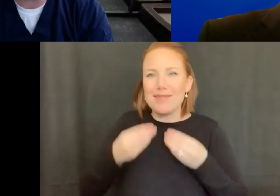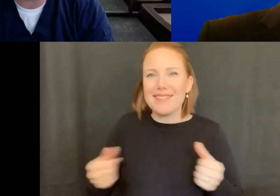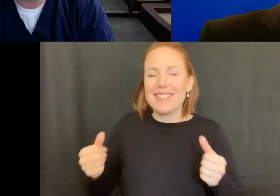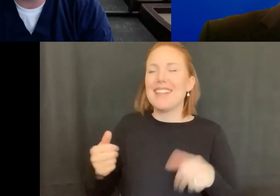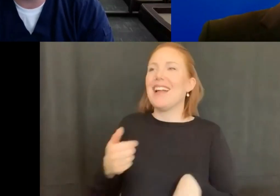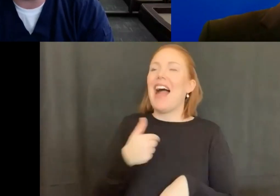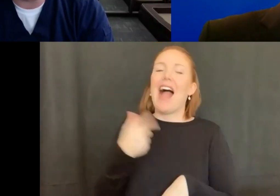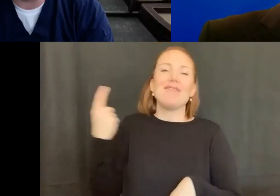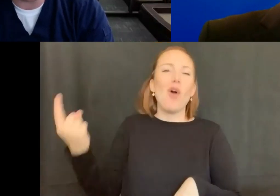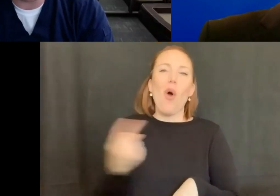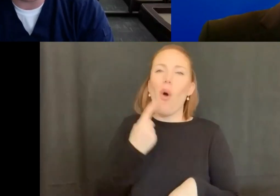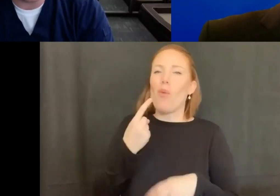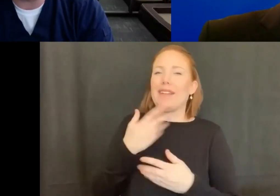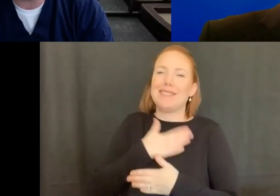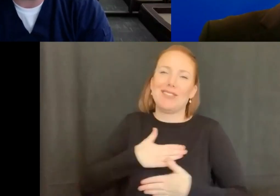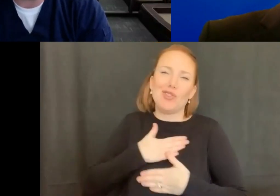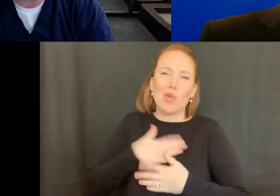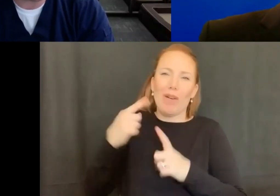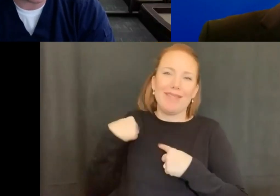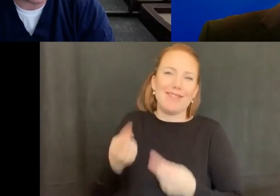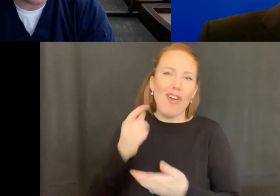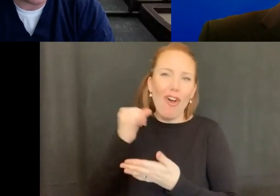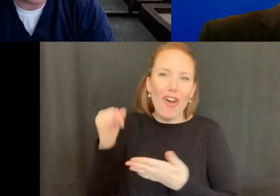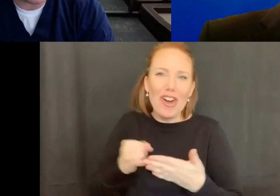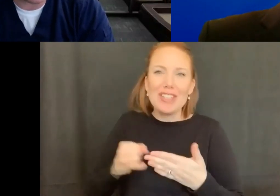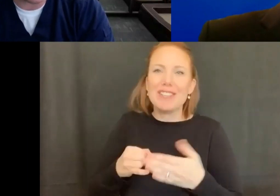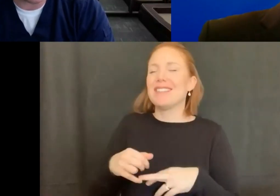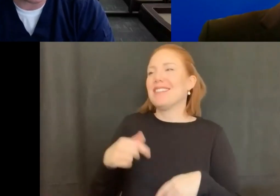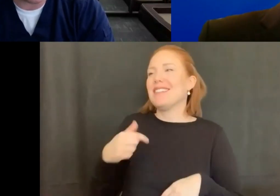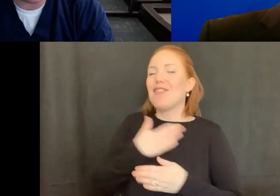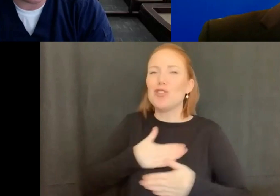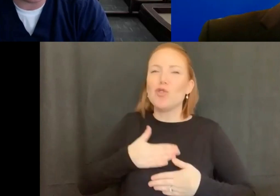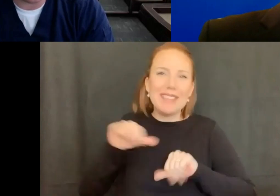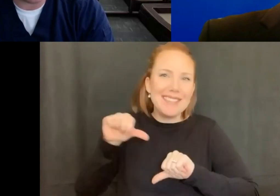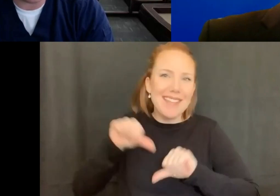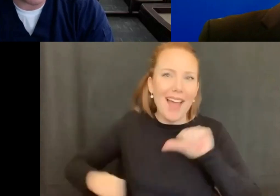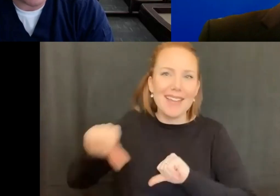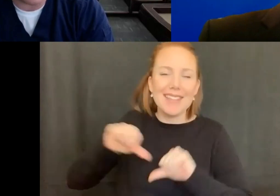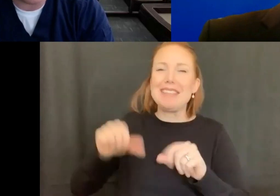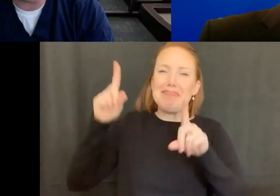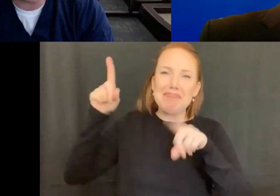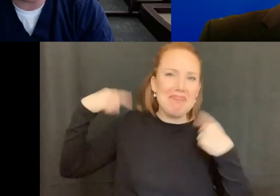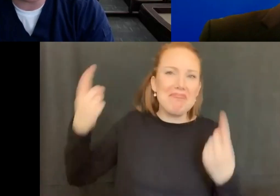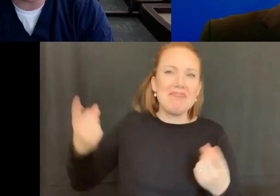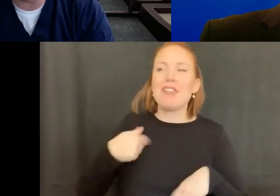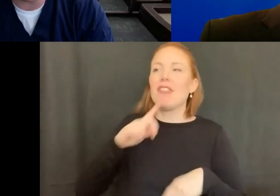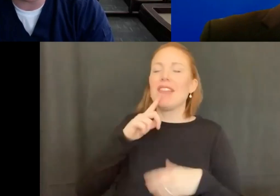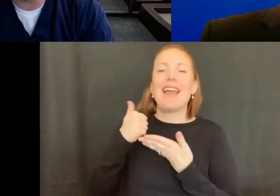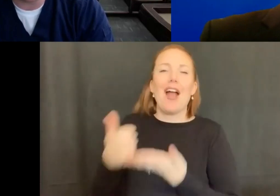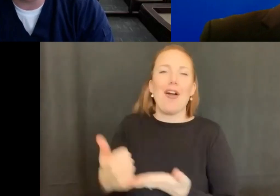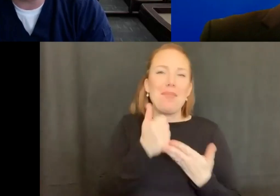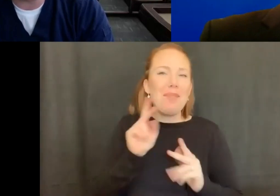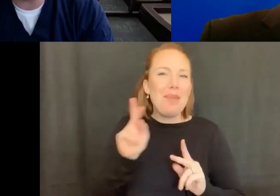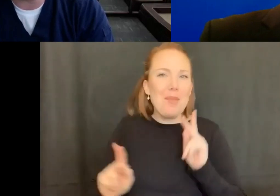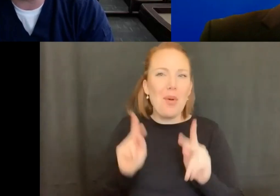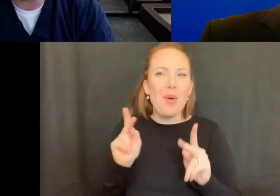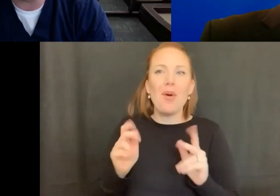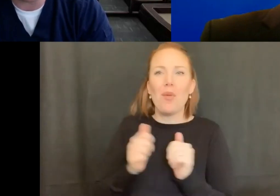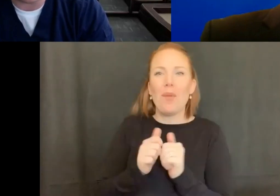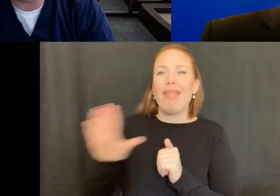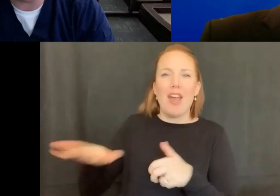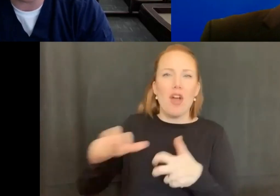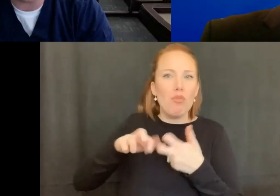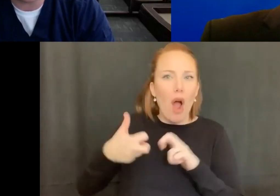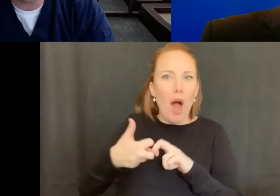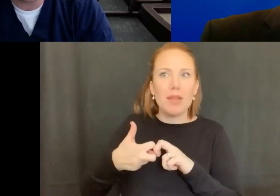aptitude for art, and I always enjoyed studying the sciences, and I really enjoy helping people with the issues that bring